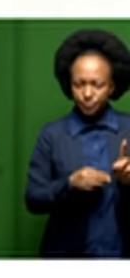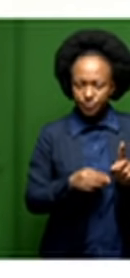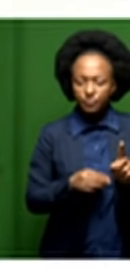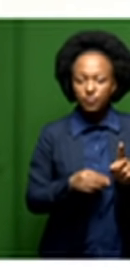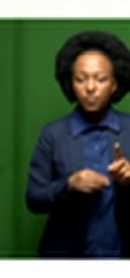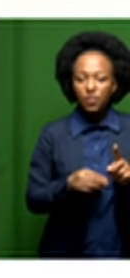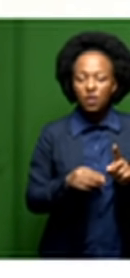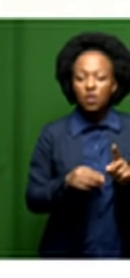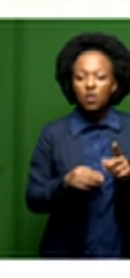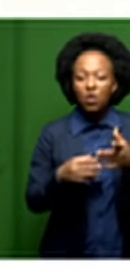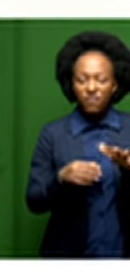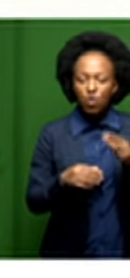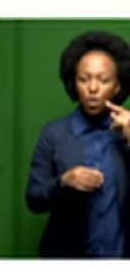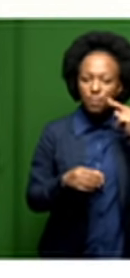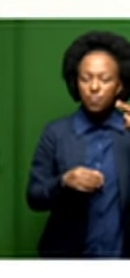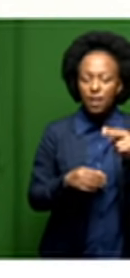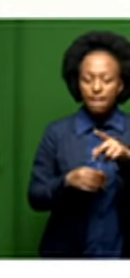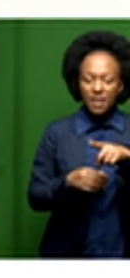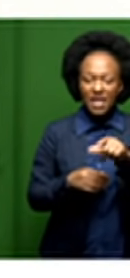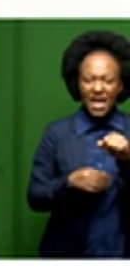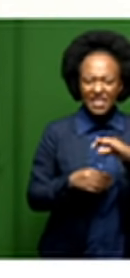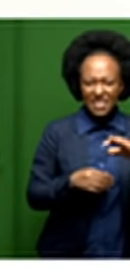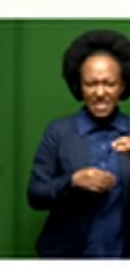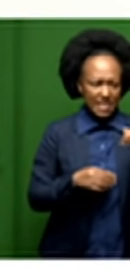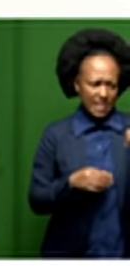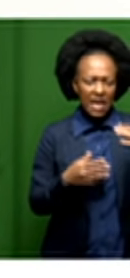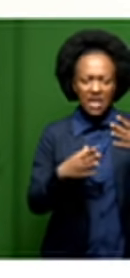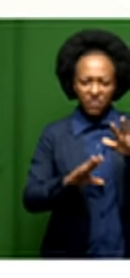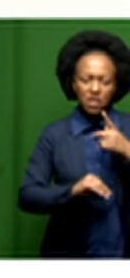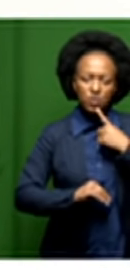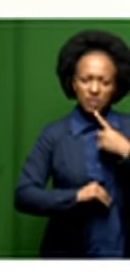what the views that came from the PAC yesterday, their view